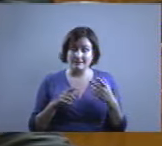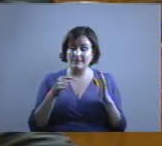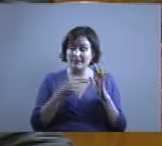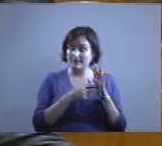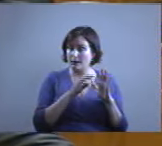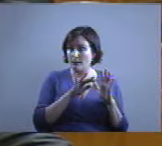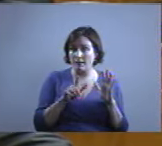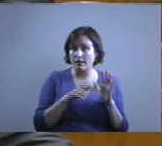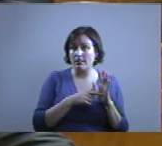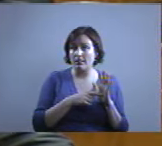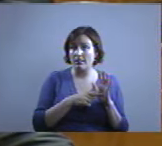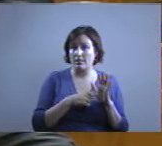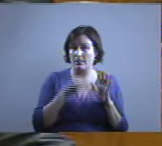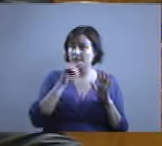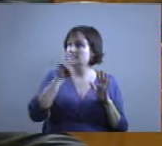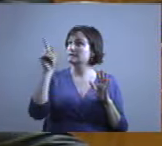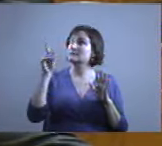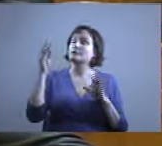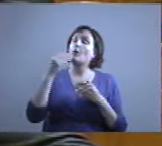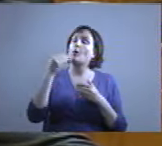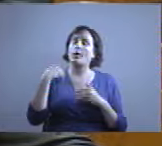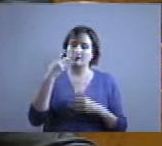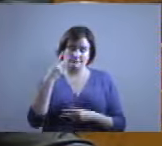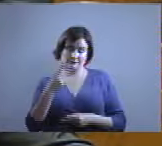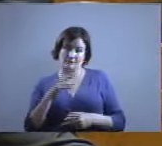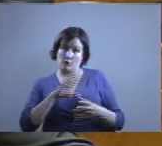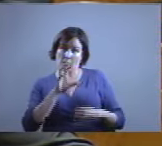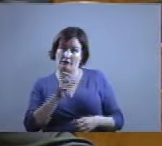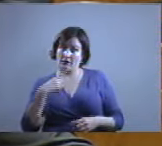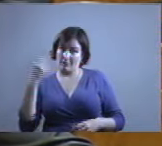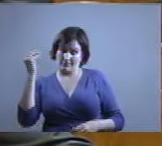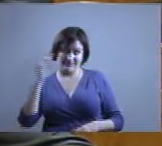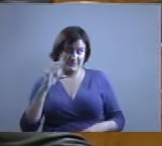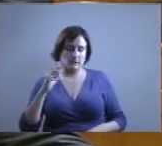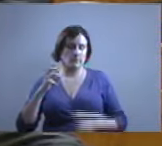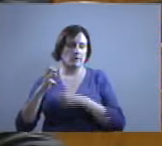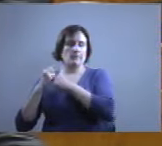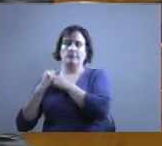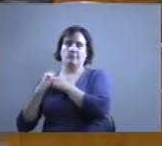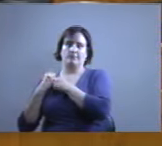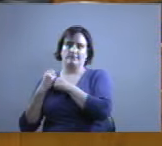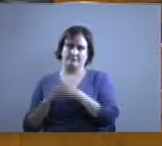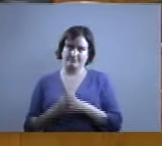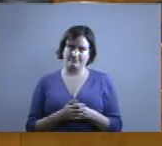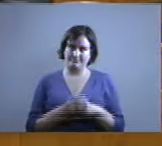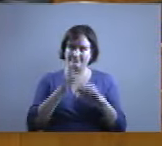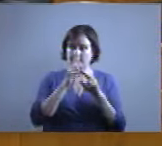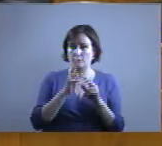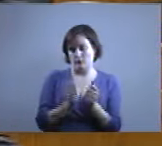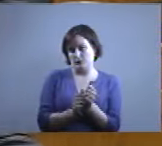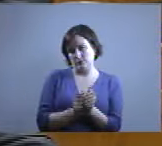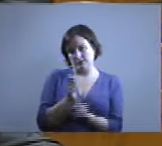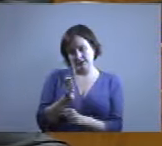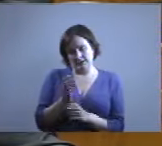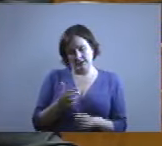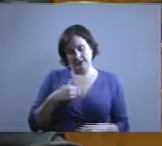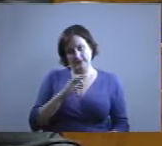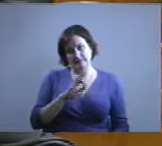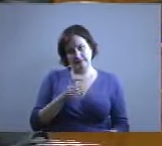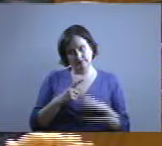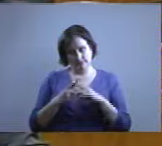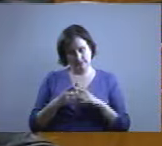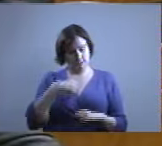any investor to invest in South Africa. Agbare adjunkspreker, die Vryheidsfront Plus glo, daar